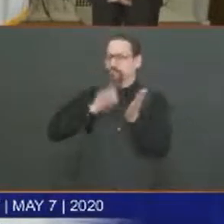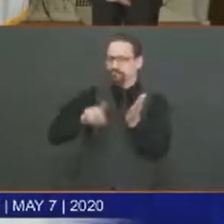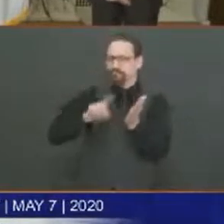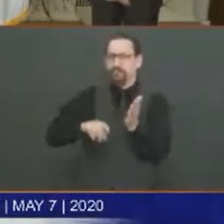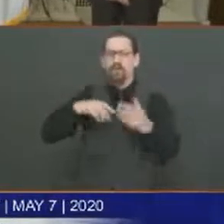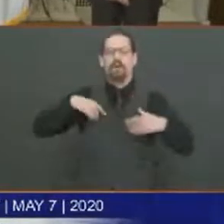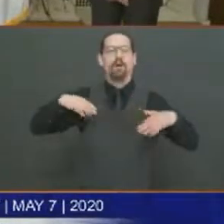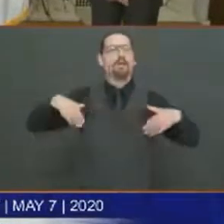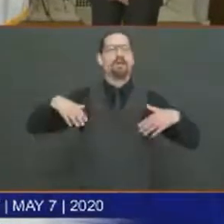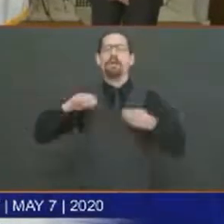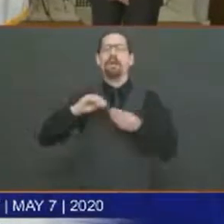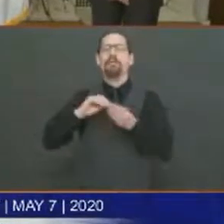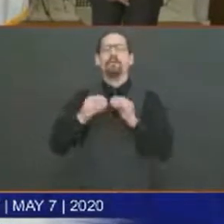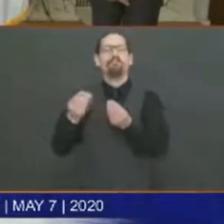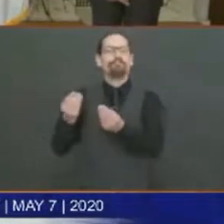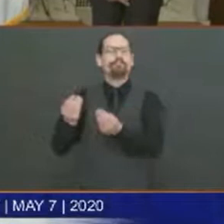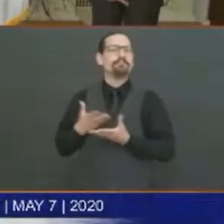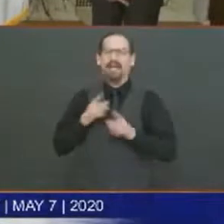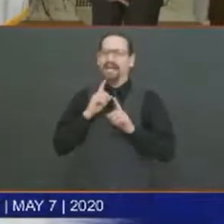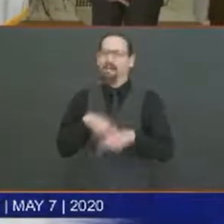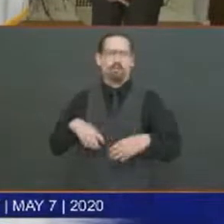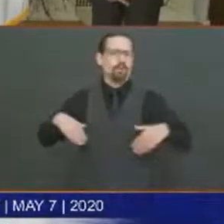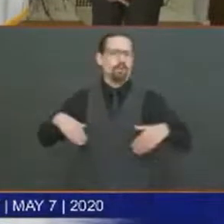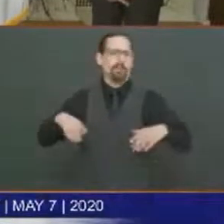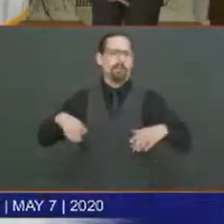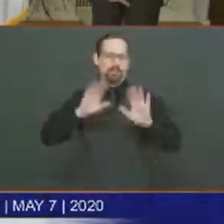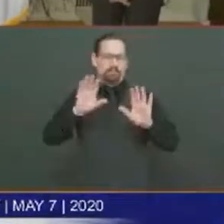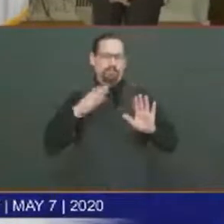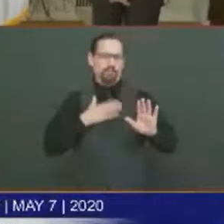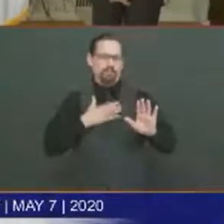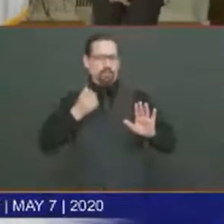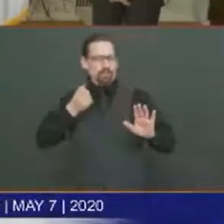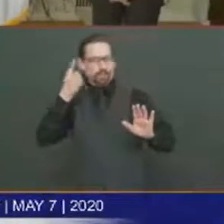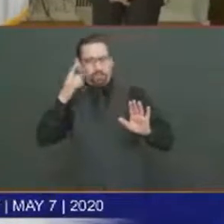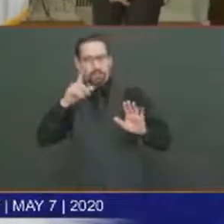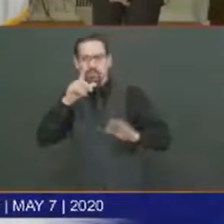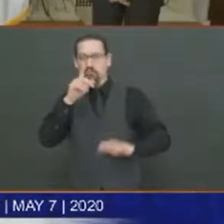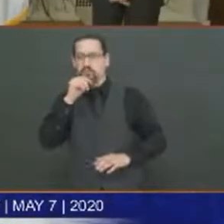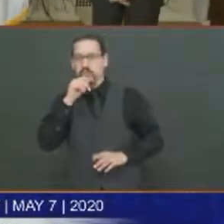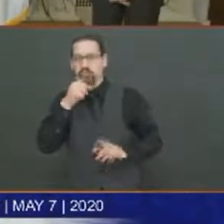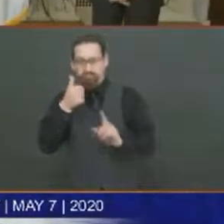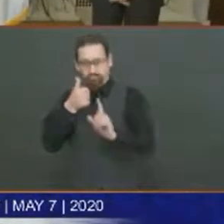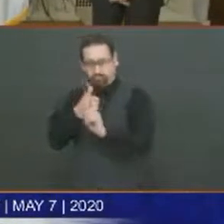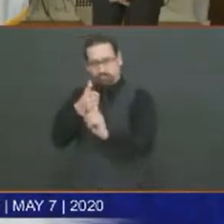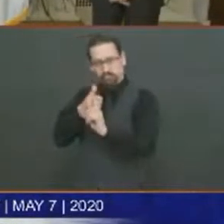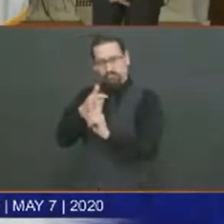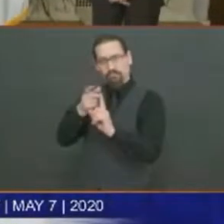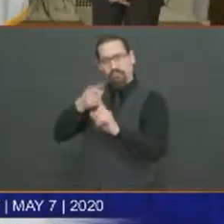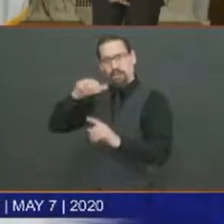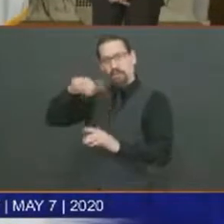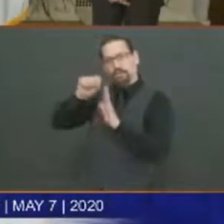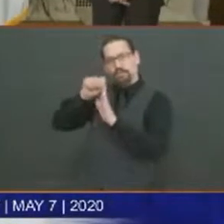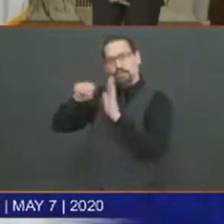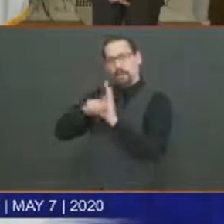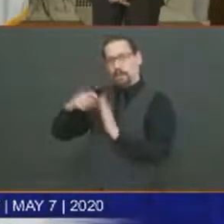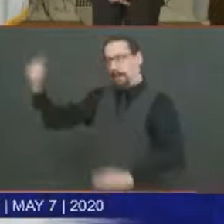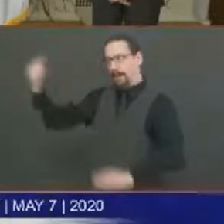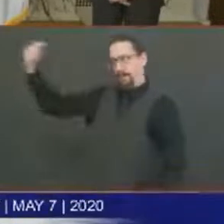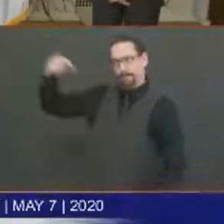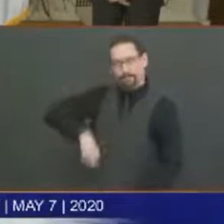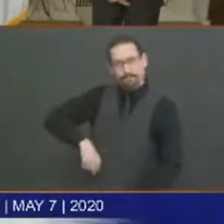that. But my understanding, particularly for those who have traveled and needed to quarantine, that number